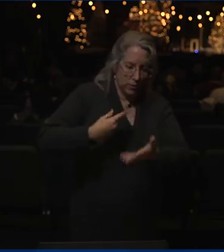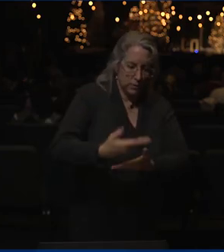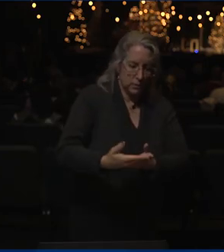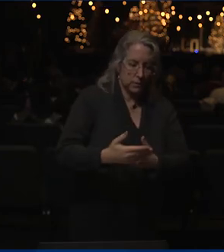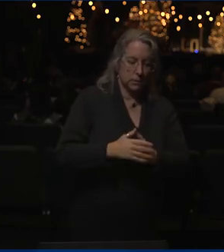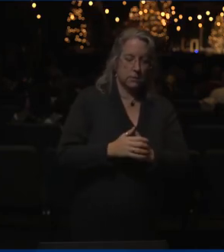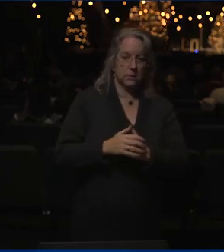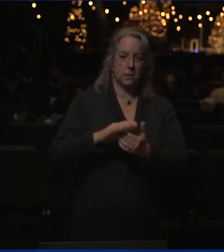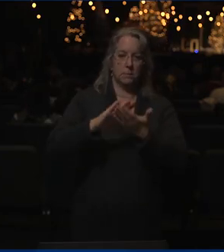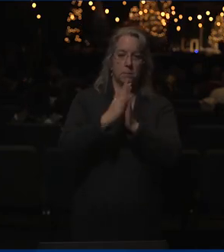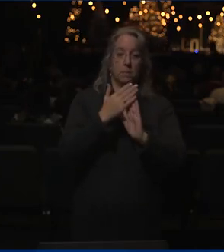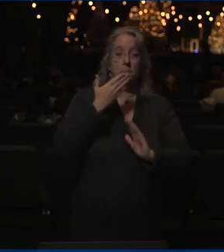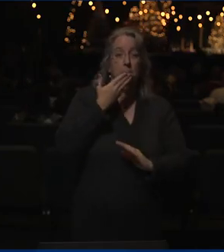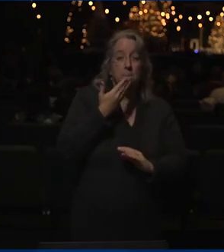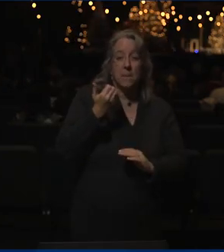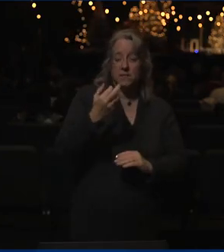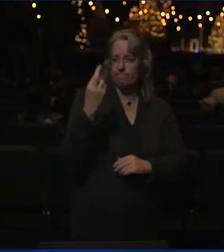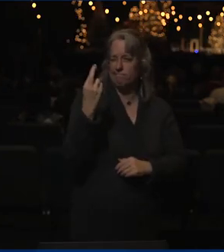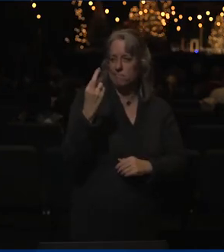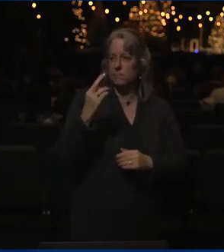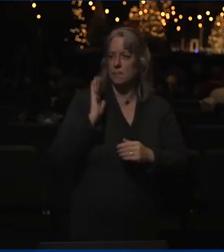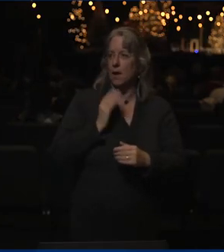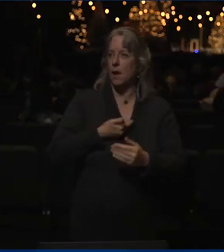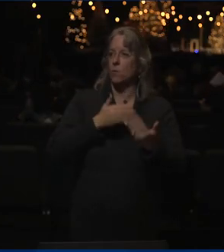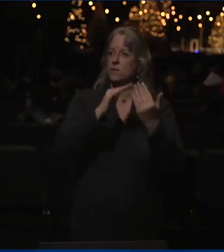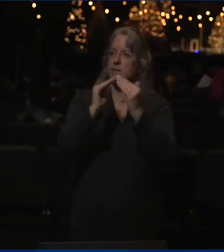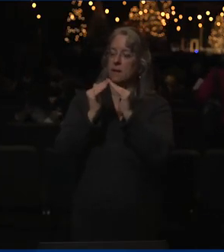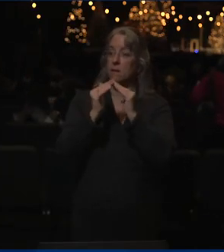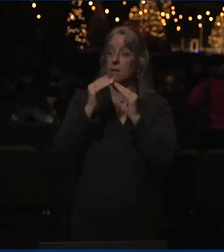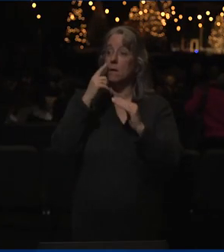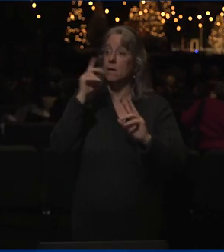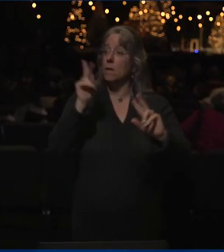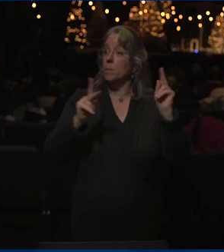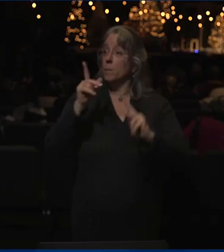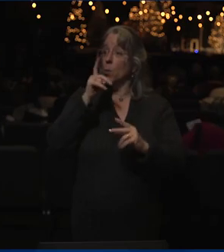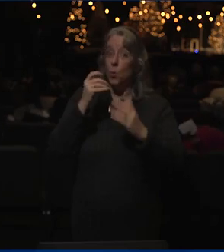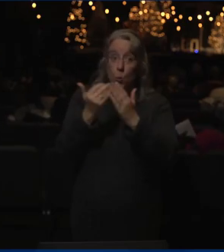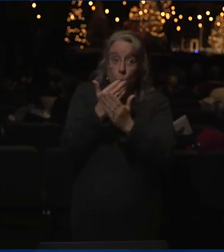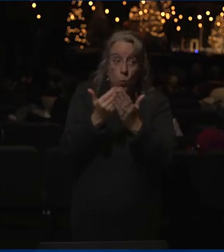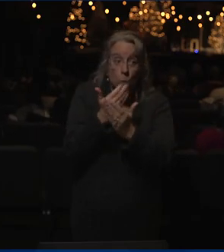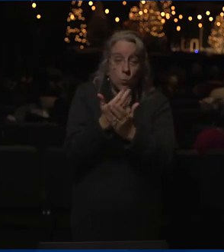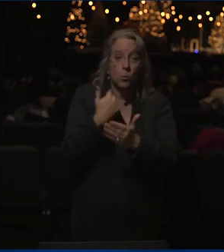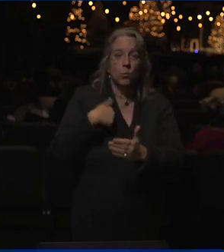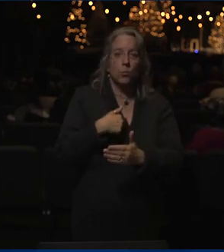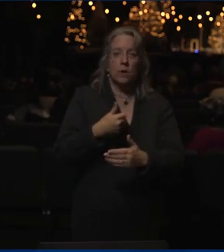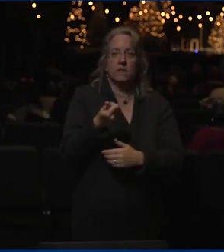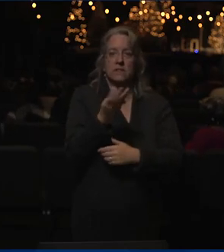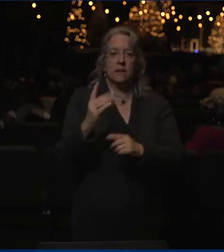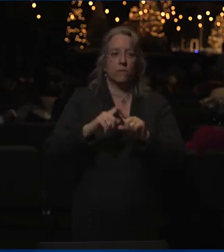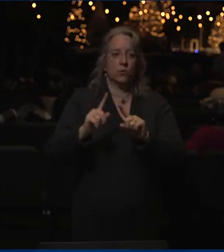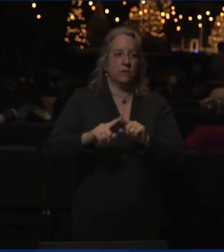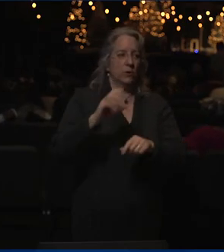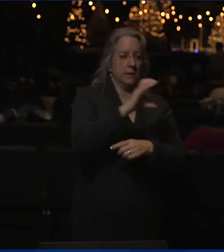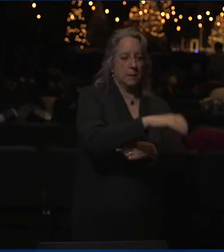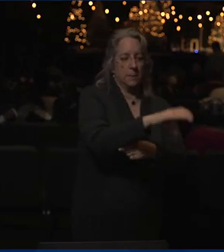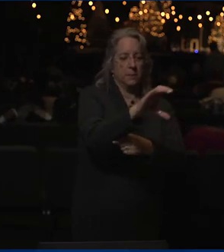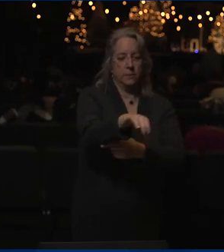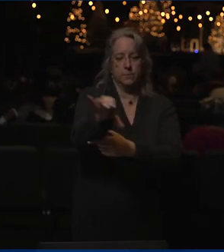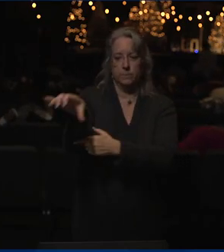friend to this city. For those of you who might be new, we have several campuses located throughout the city in central